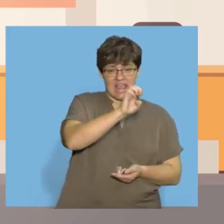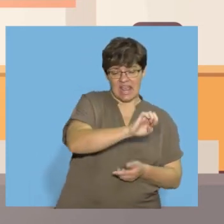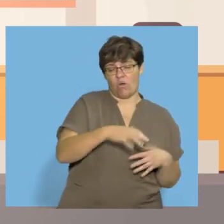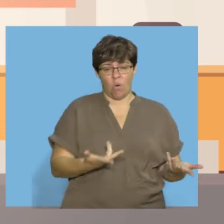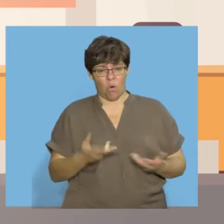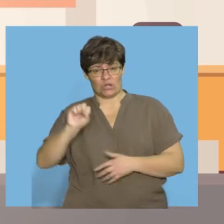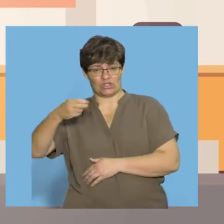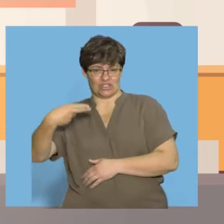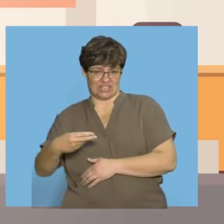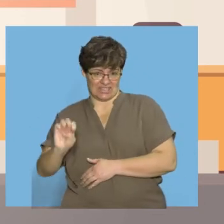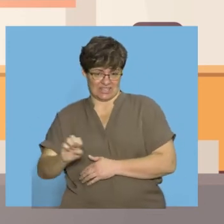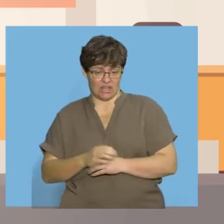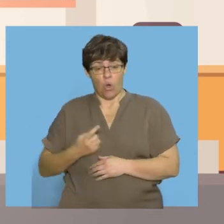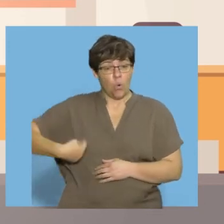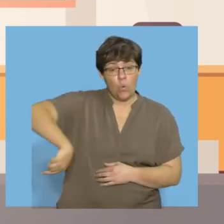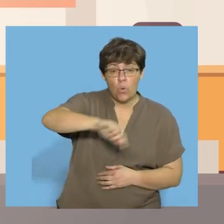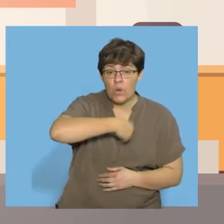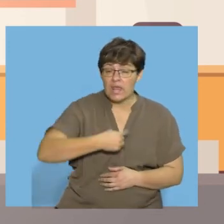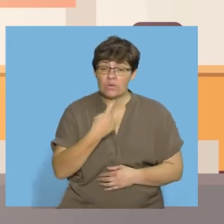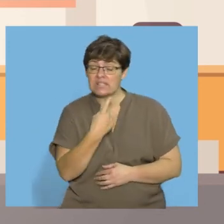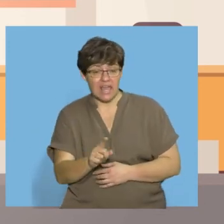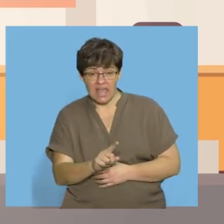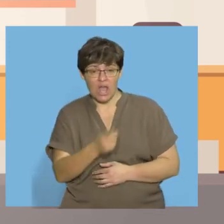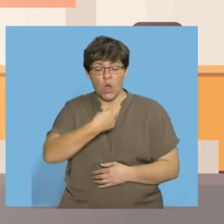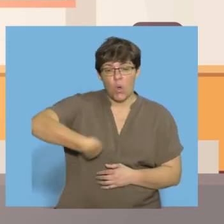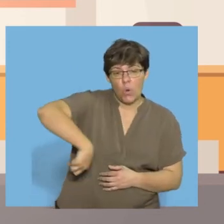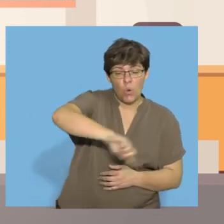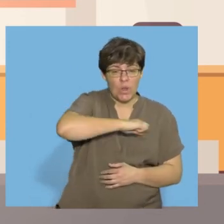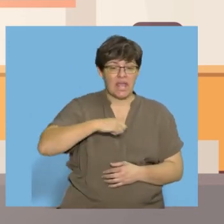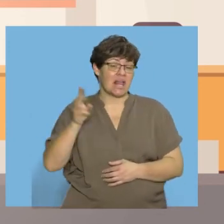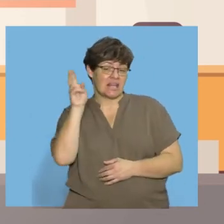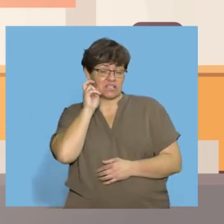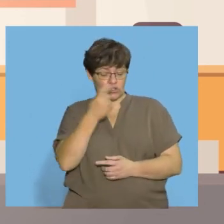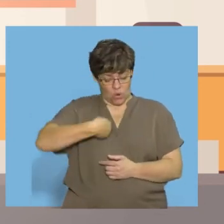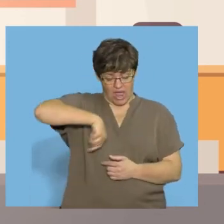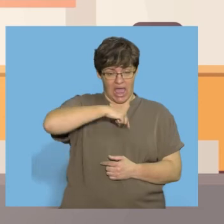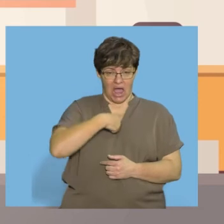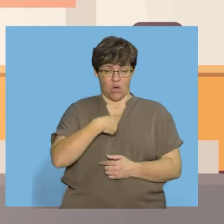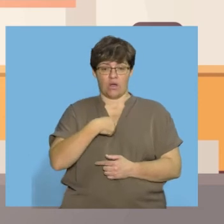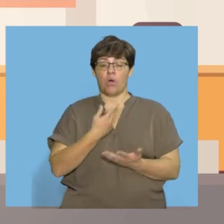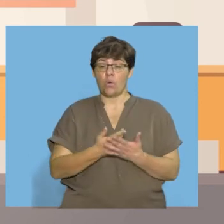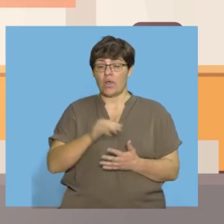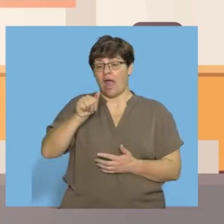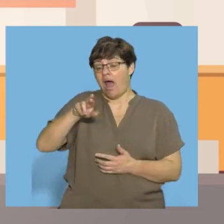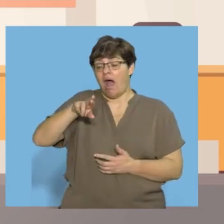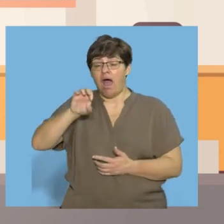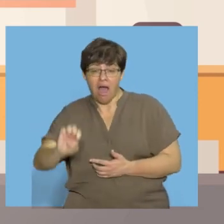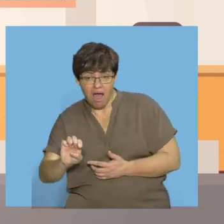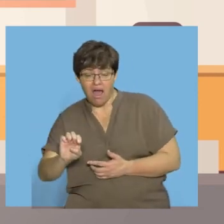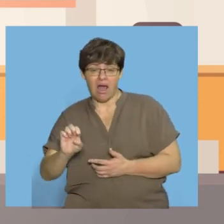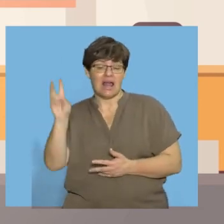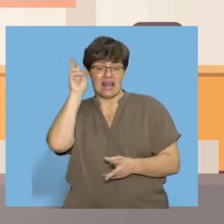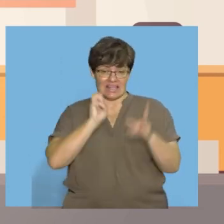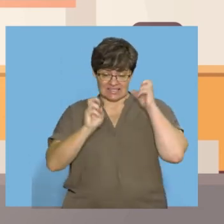to what we say for we. We listen to our teacher. We are listening to our teacher now.